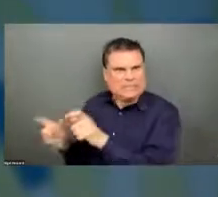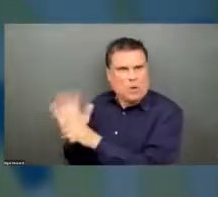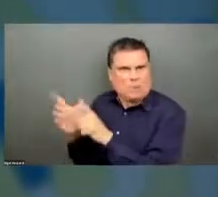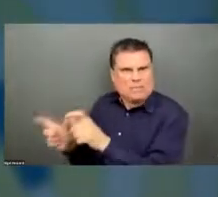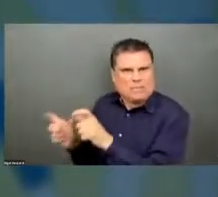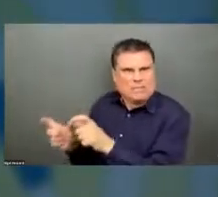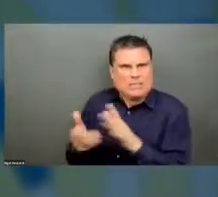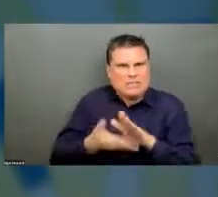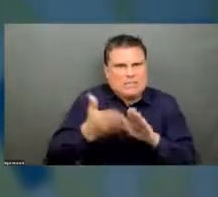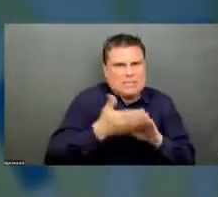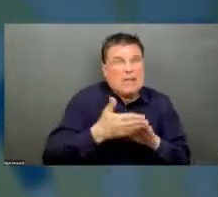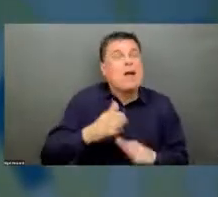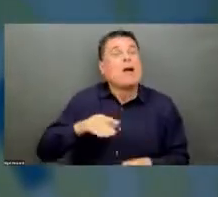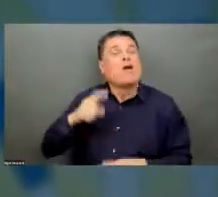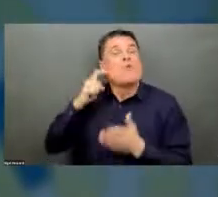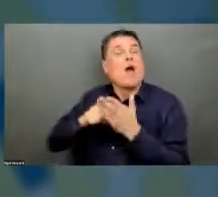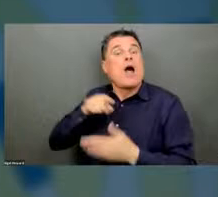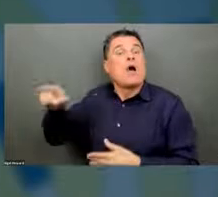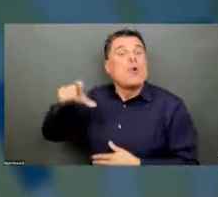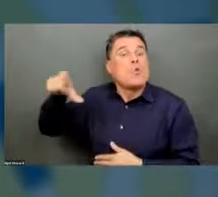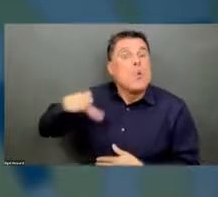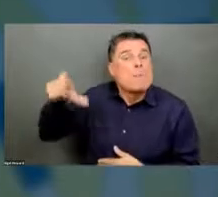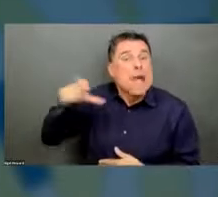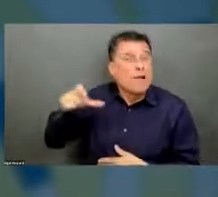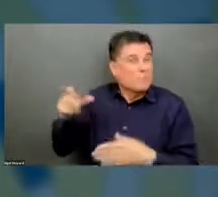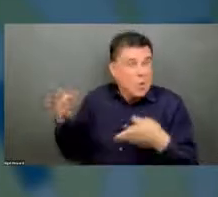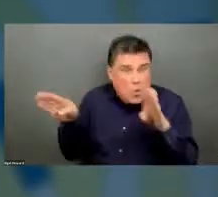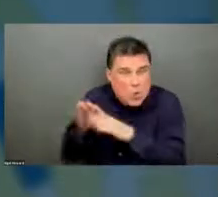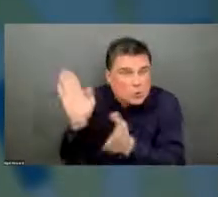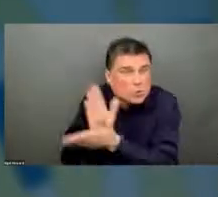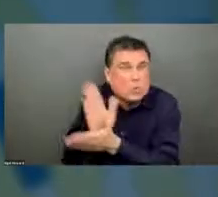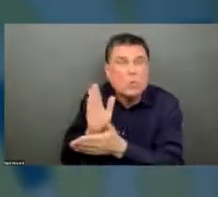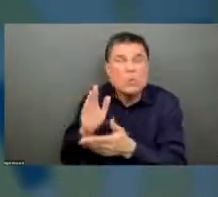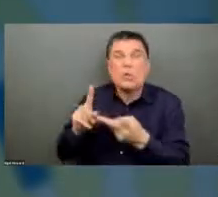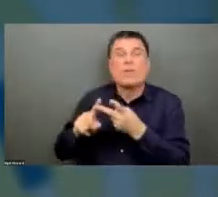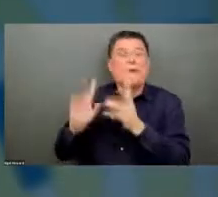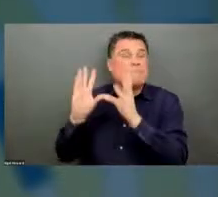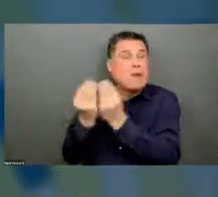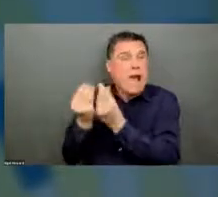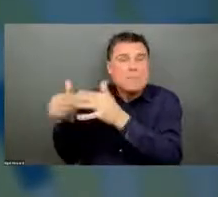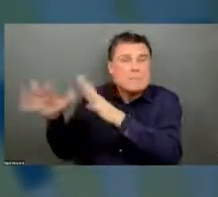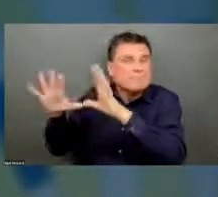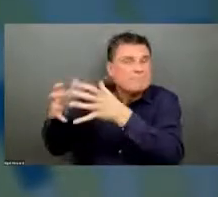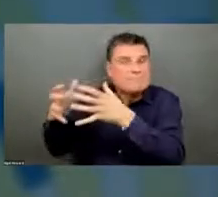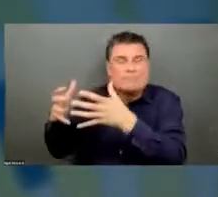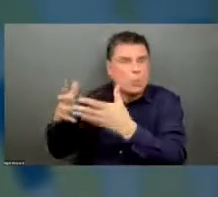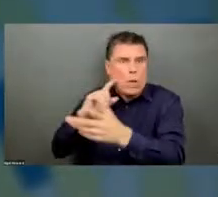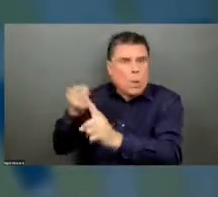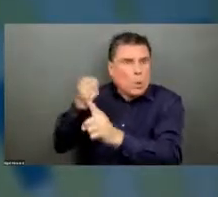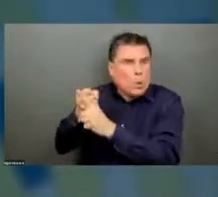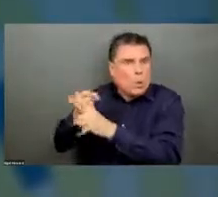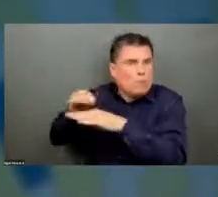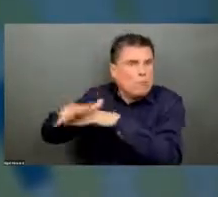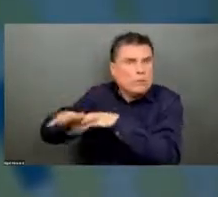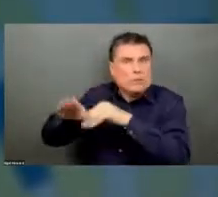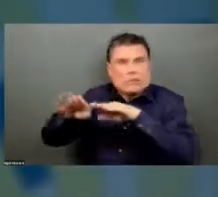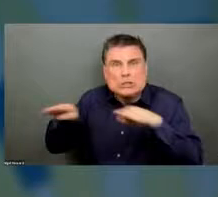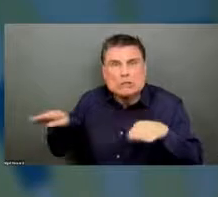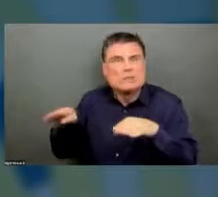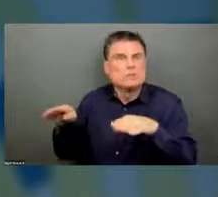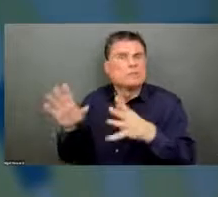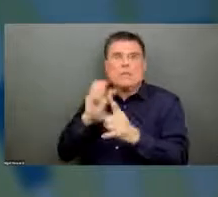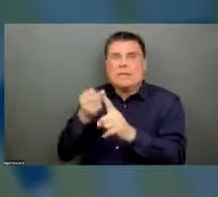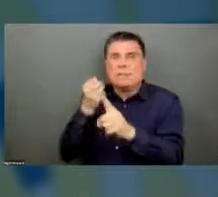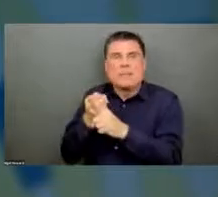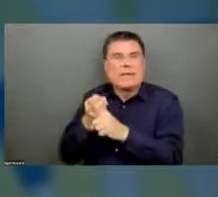and children and educators in the spring last year. We've made it a priority. We've also made it a